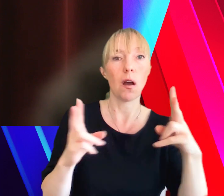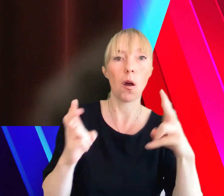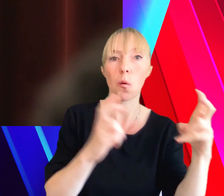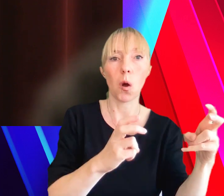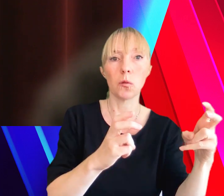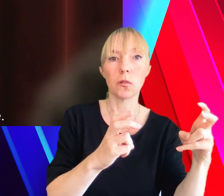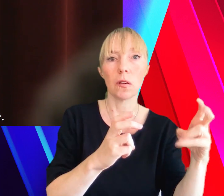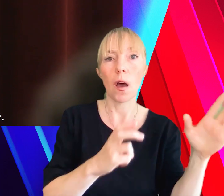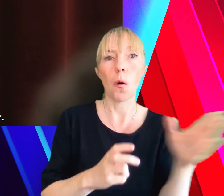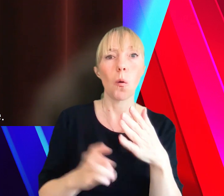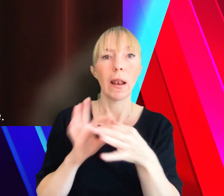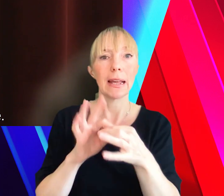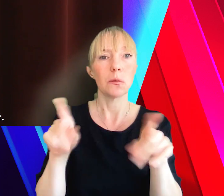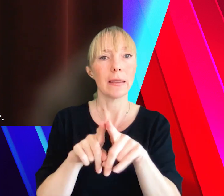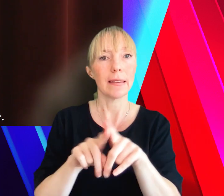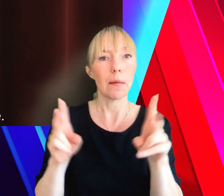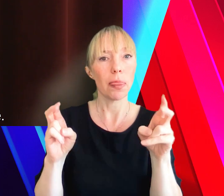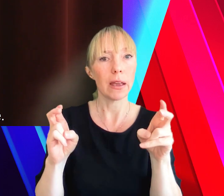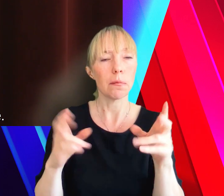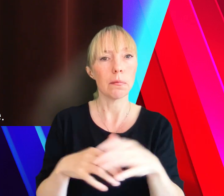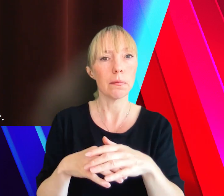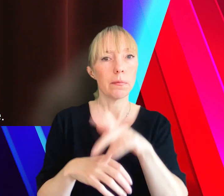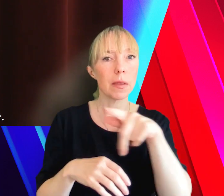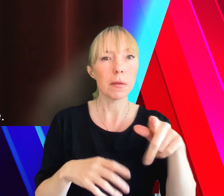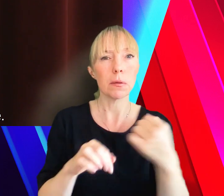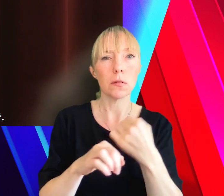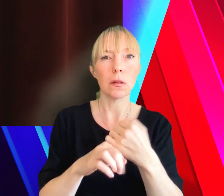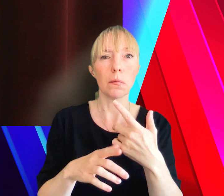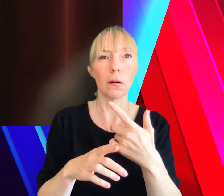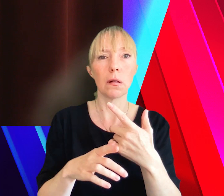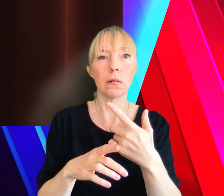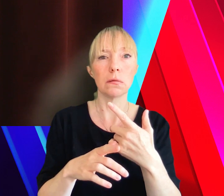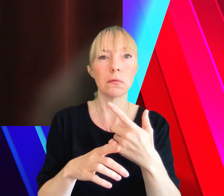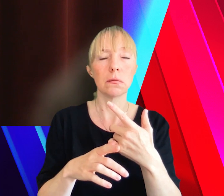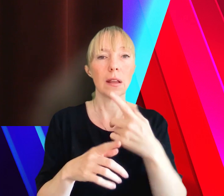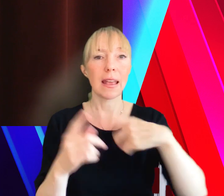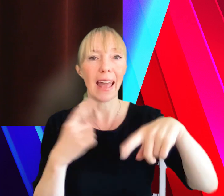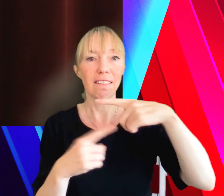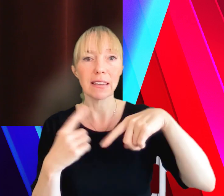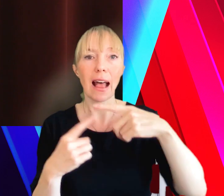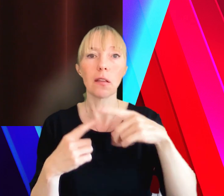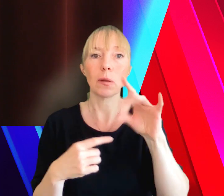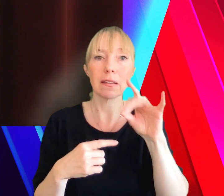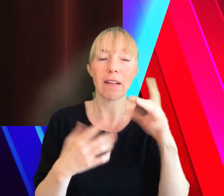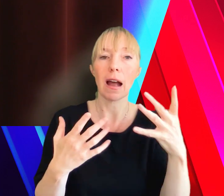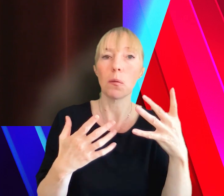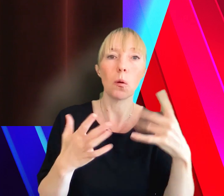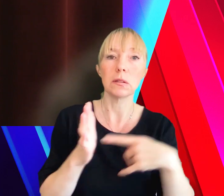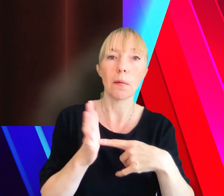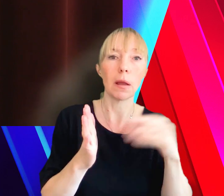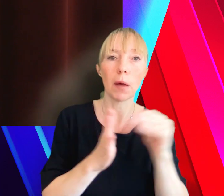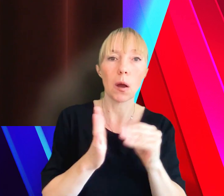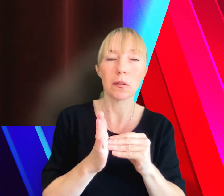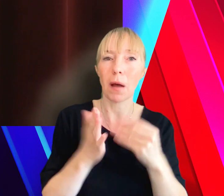then you'd have a quote from someone, and they're all about the same theme, and people do them on like carousels on Instagram